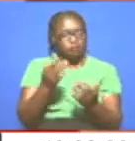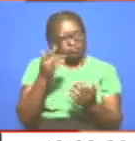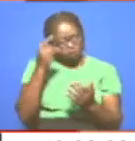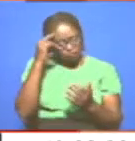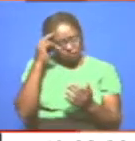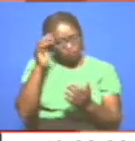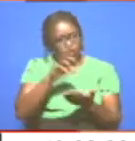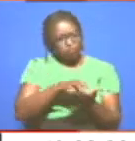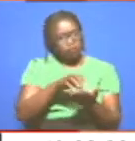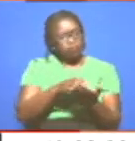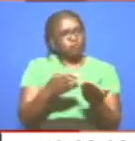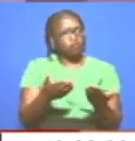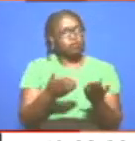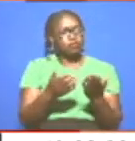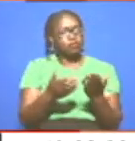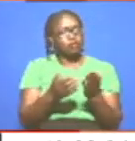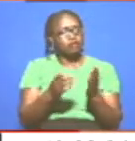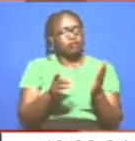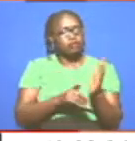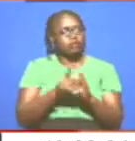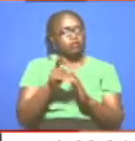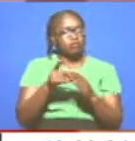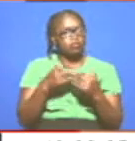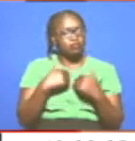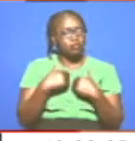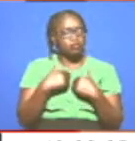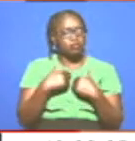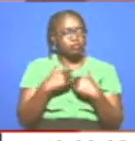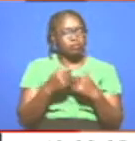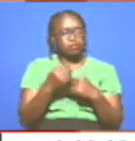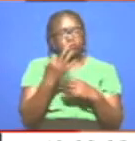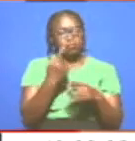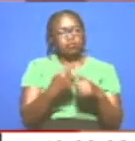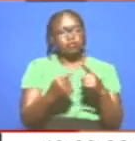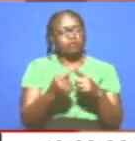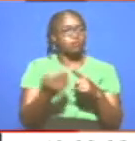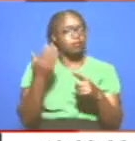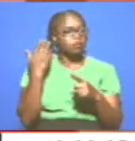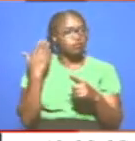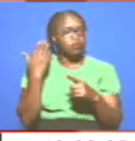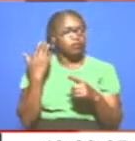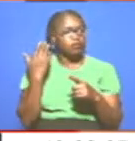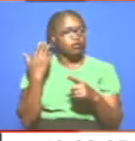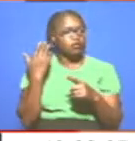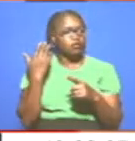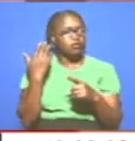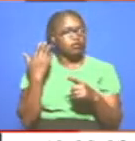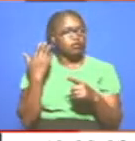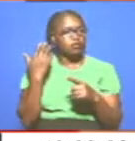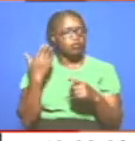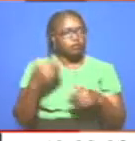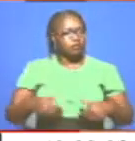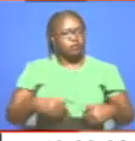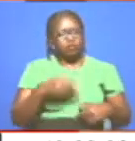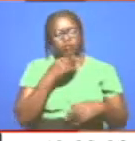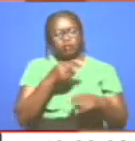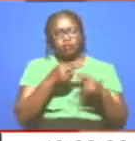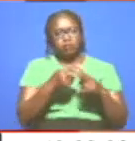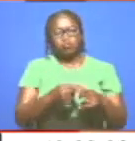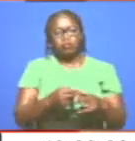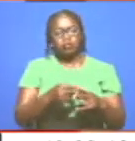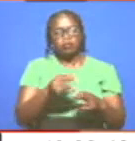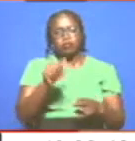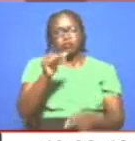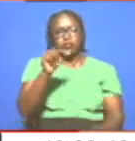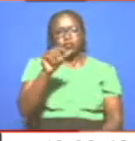got development. 3 years ago, there was a young man named Maxwell Aguer